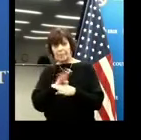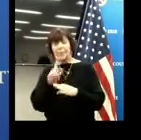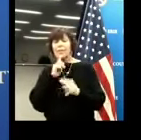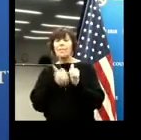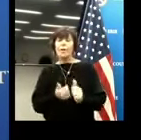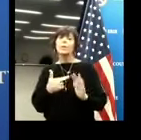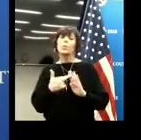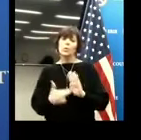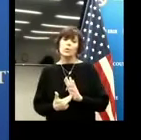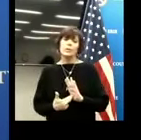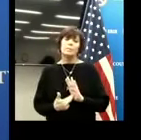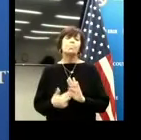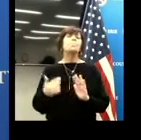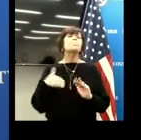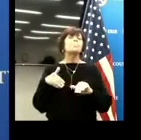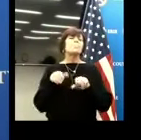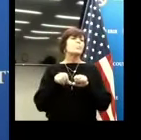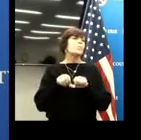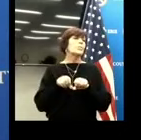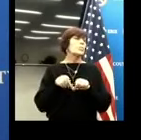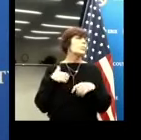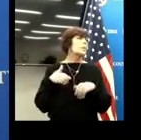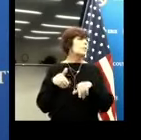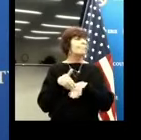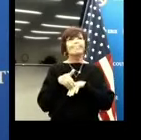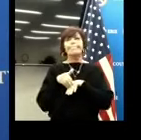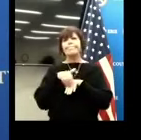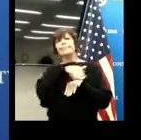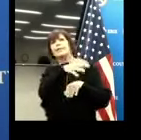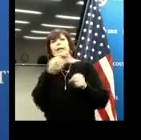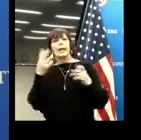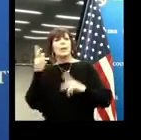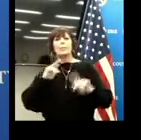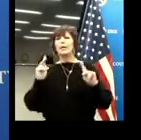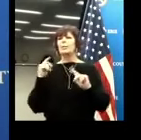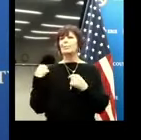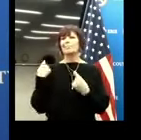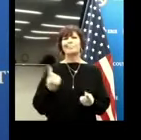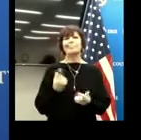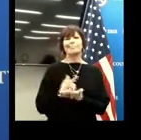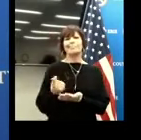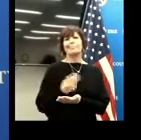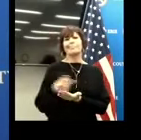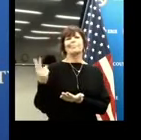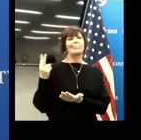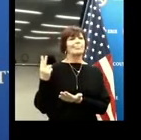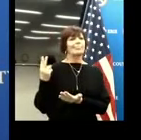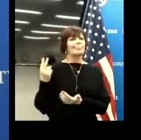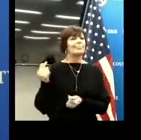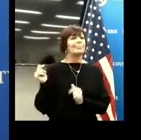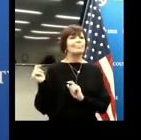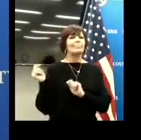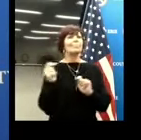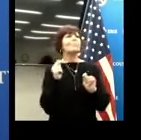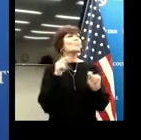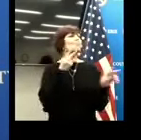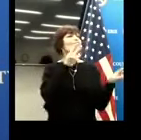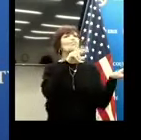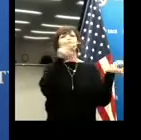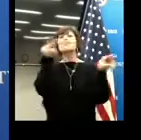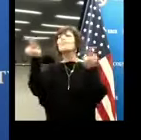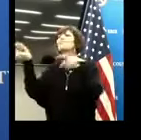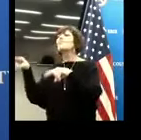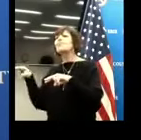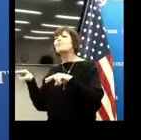rules. We've sent out a lot of folks over the last week and a half, 2 weeks, in addition to what we were doing beforehand, and